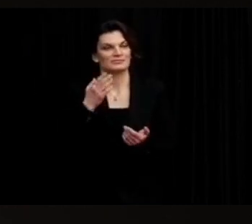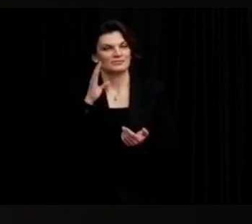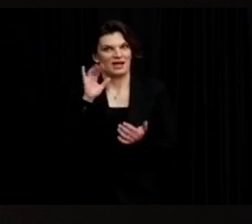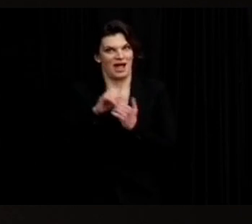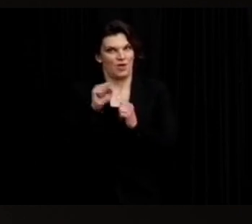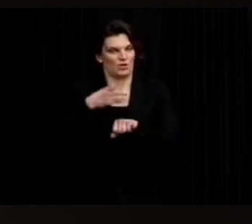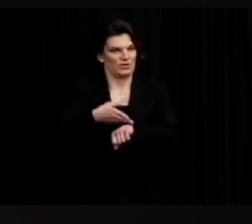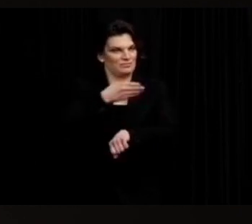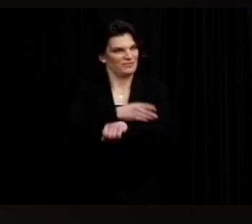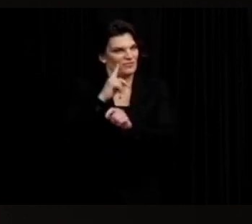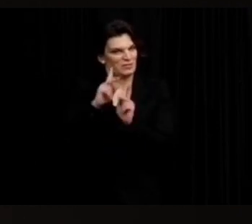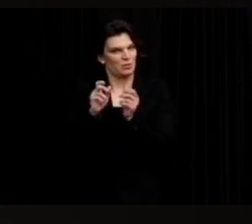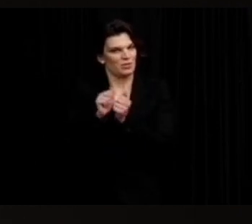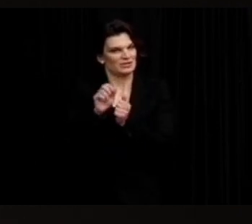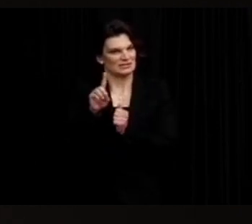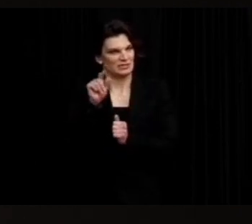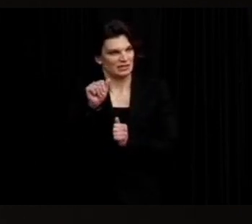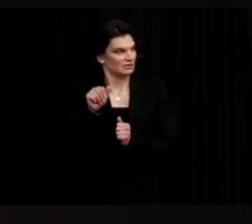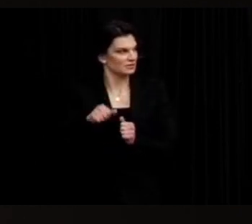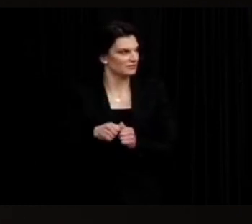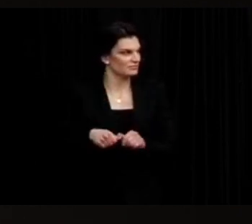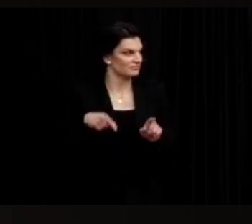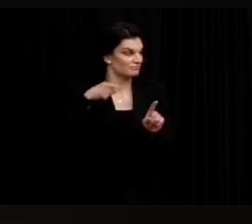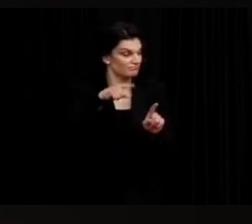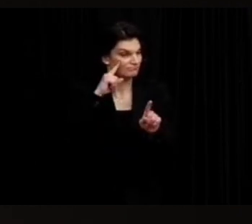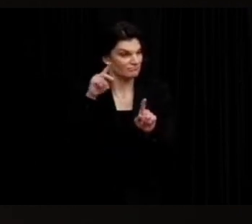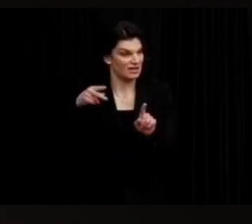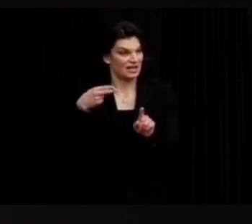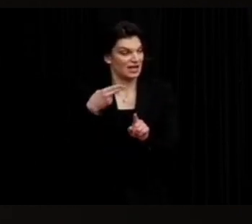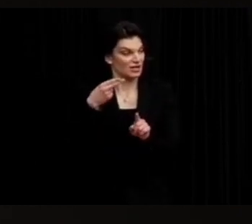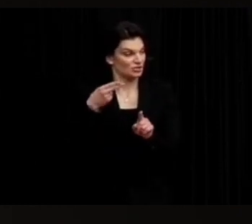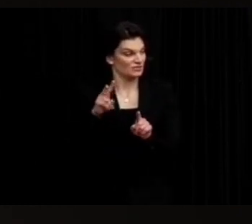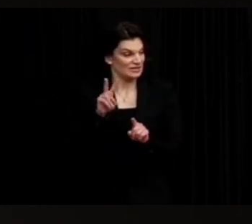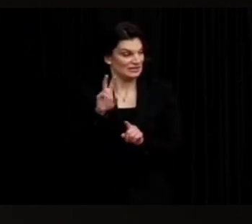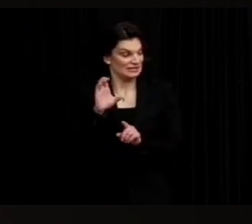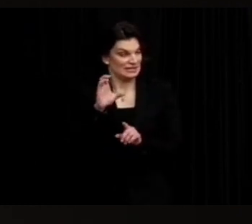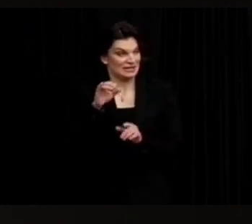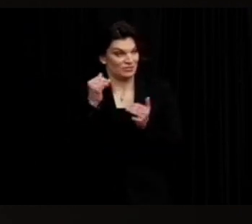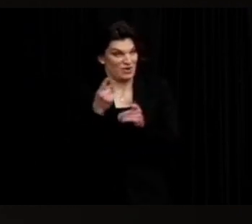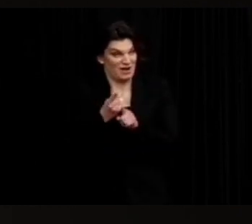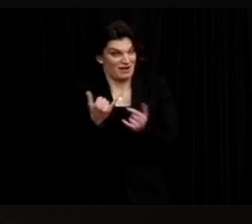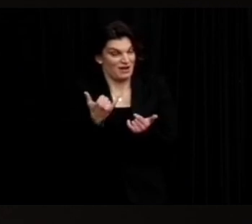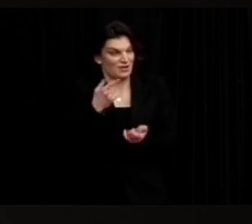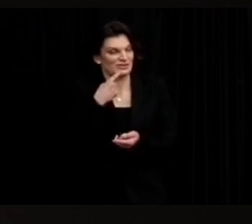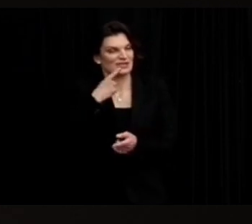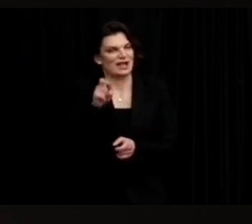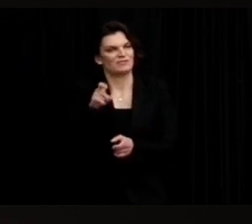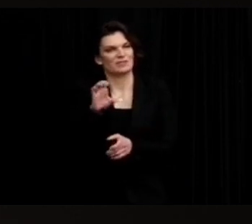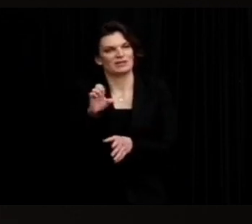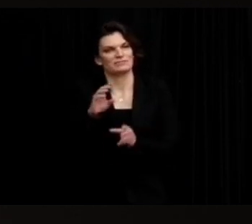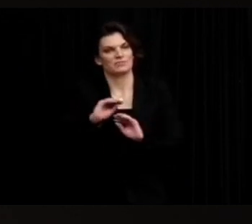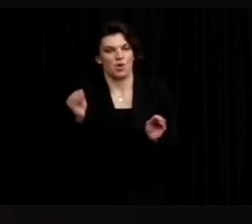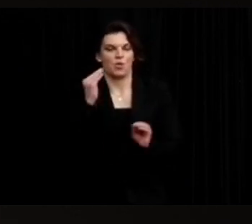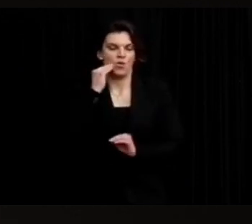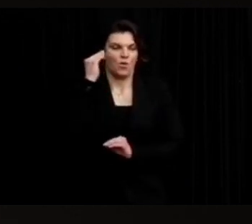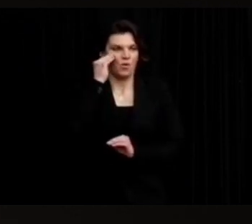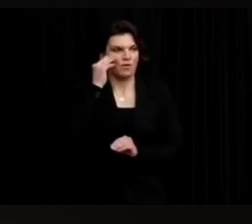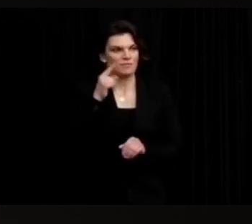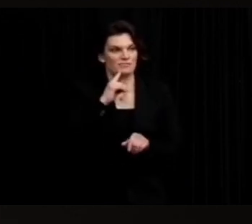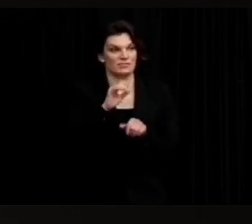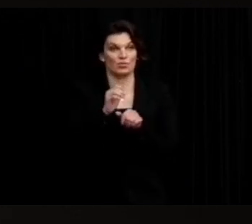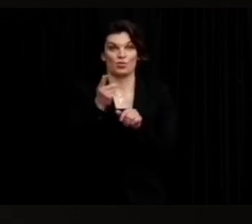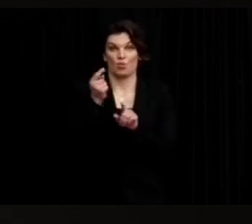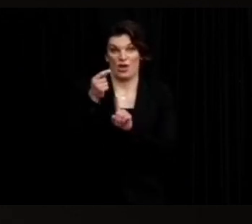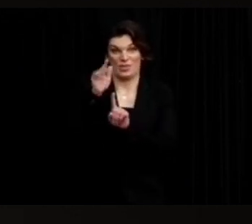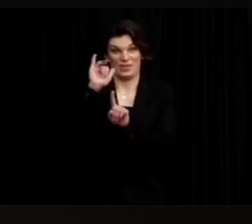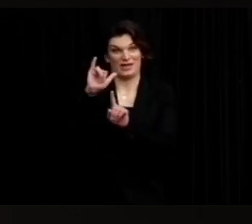such a way that for a person to get an HCV, they have to be considered homeless by HUD definition, and that